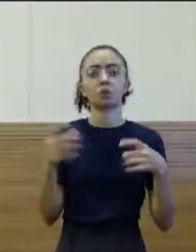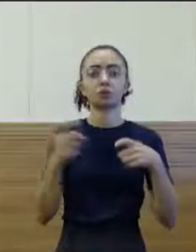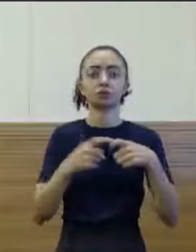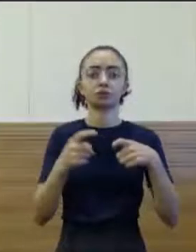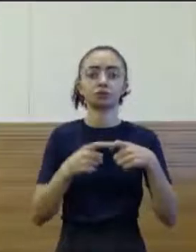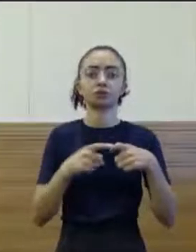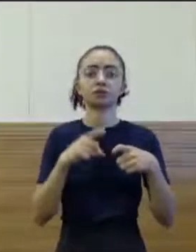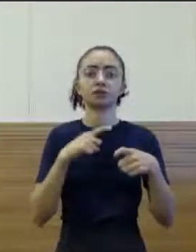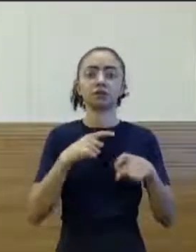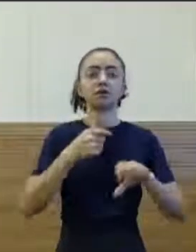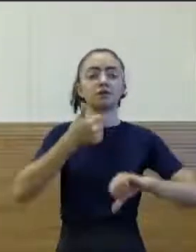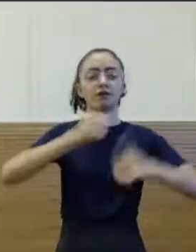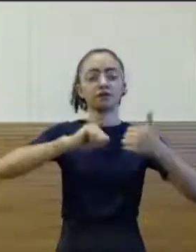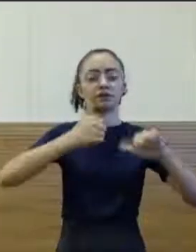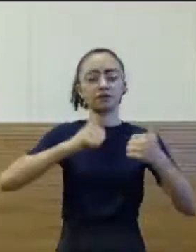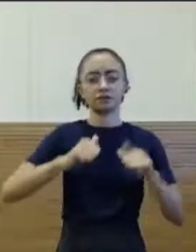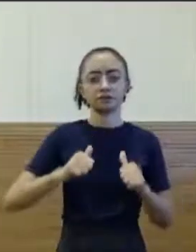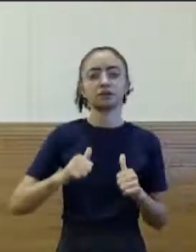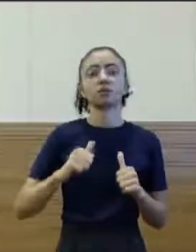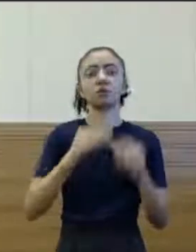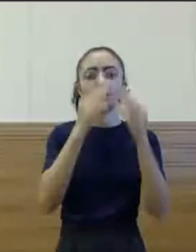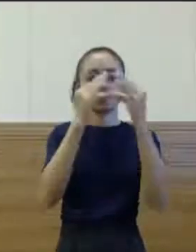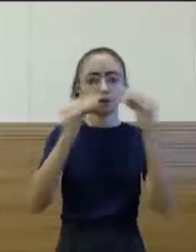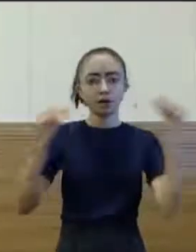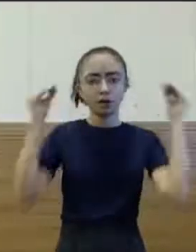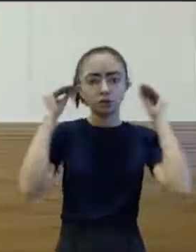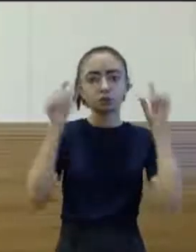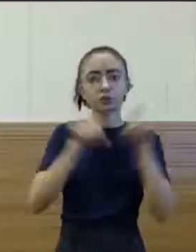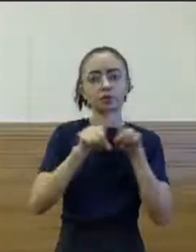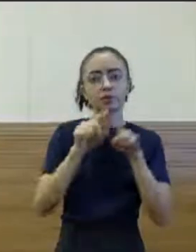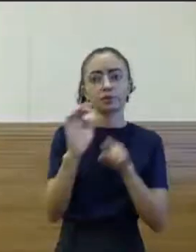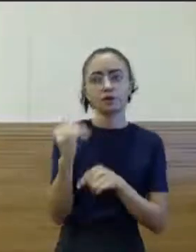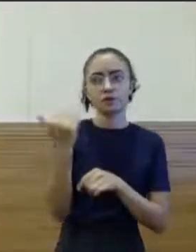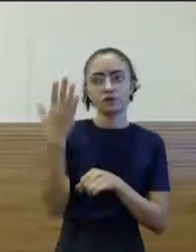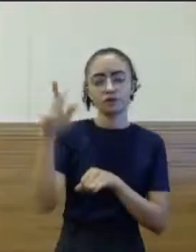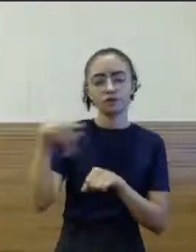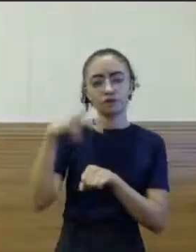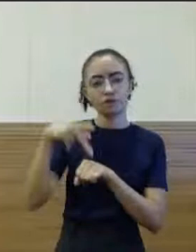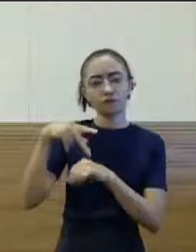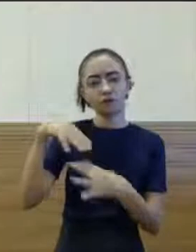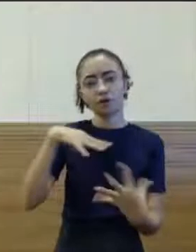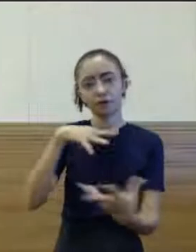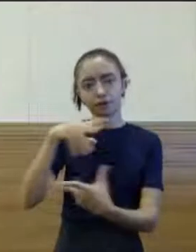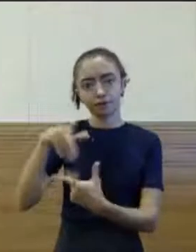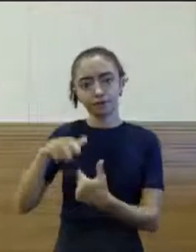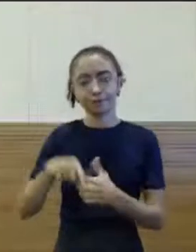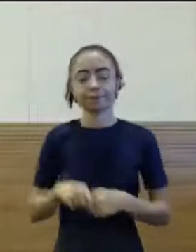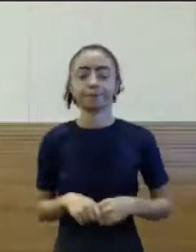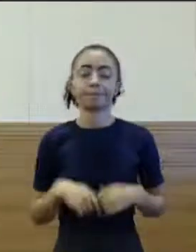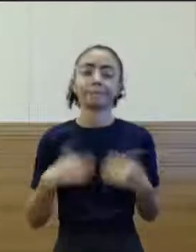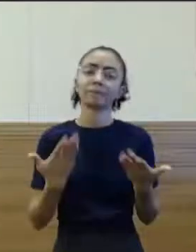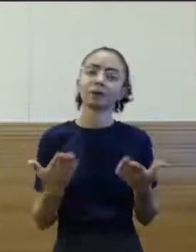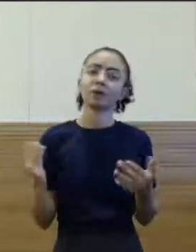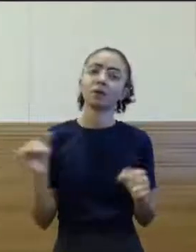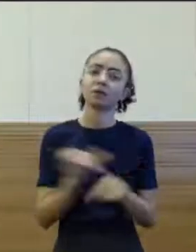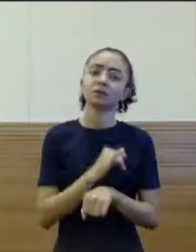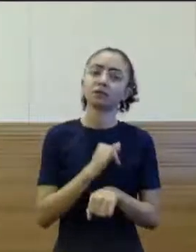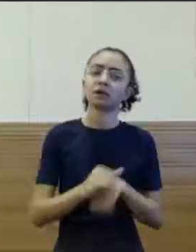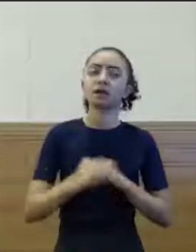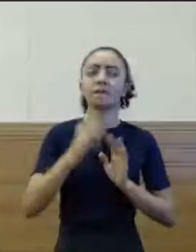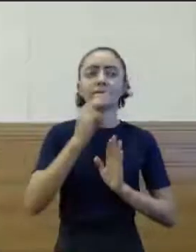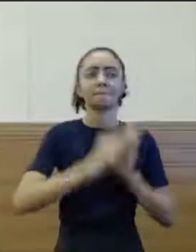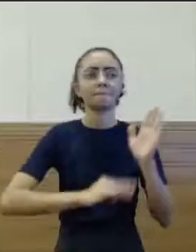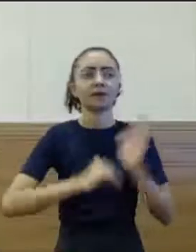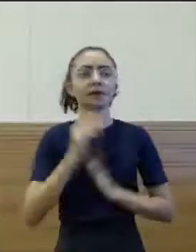There was national, international experts. All this methodology, we saw